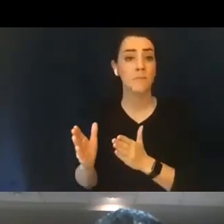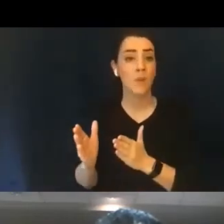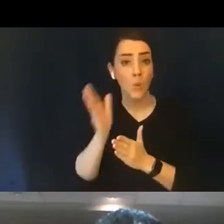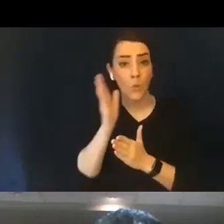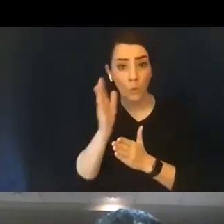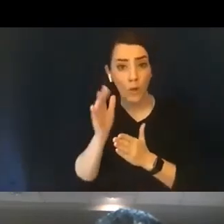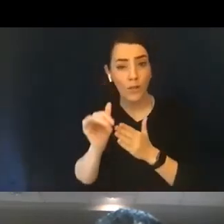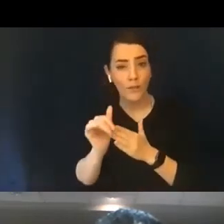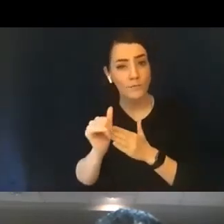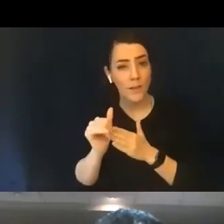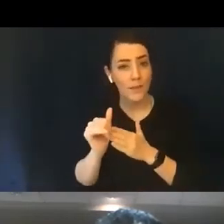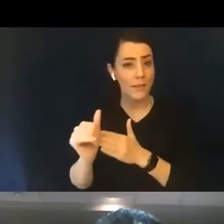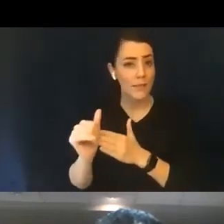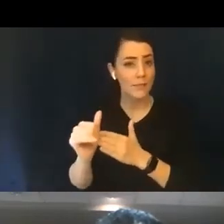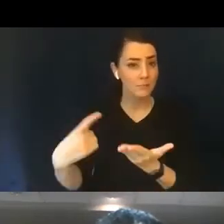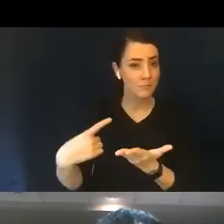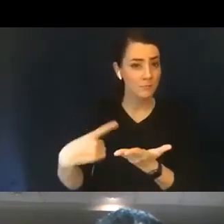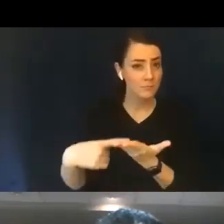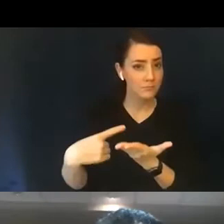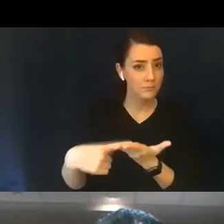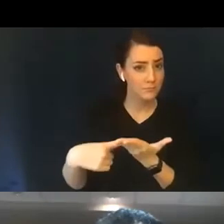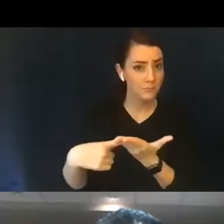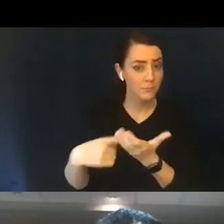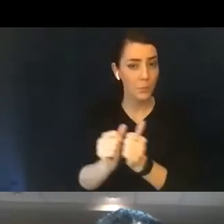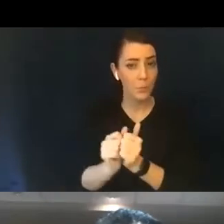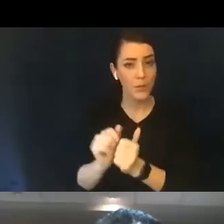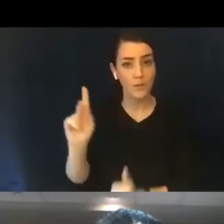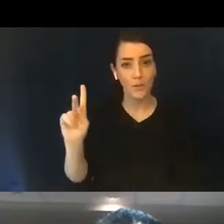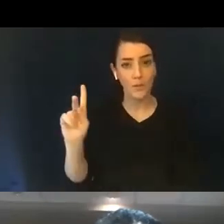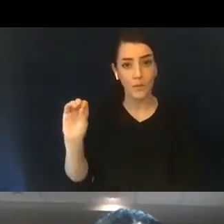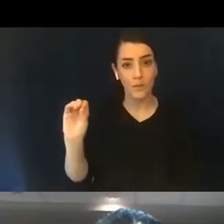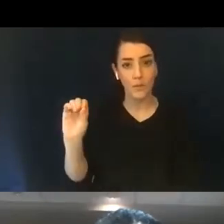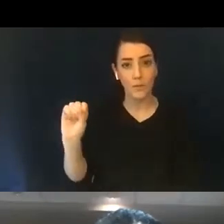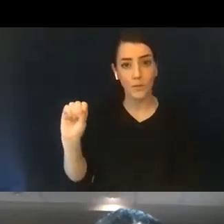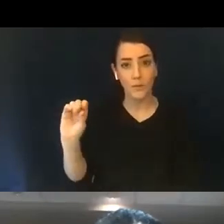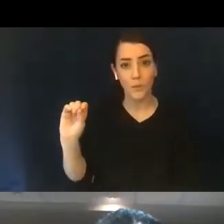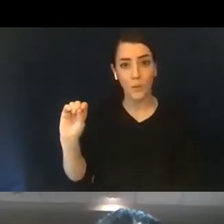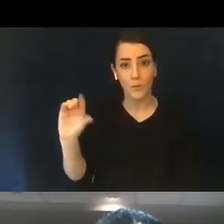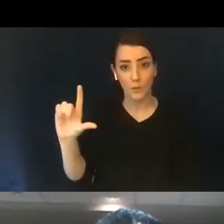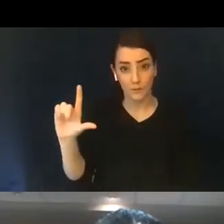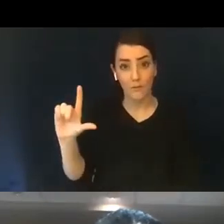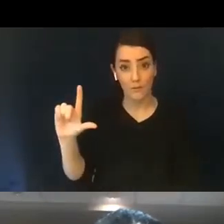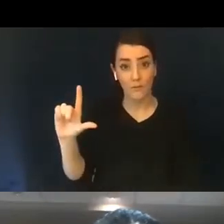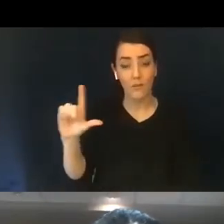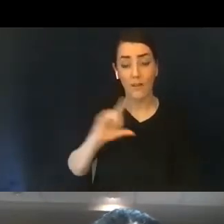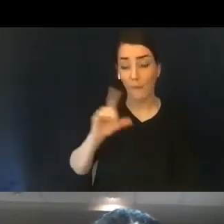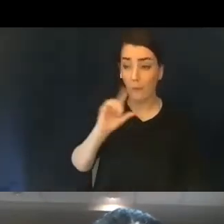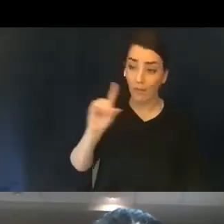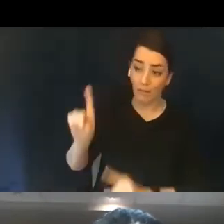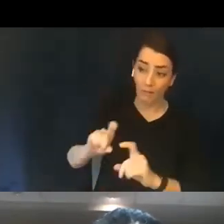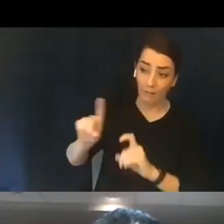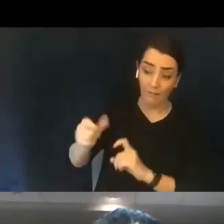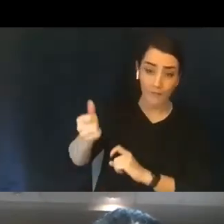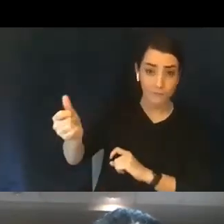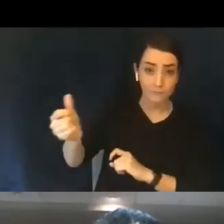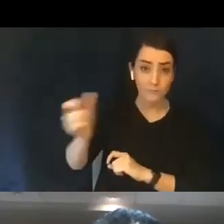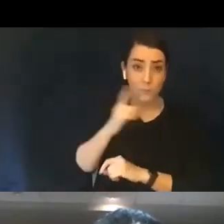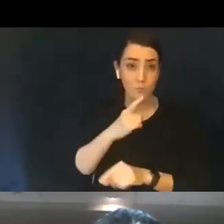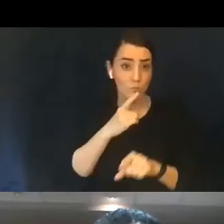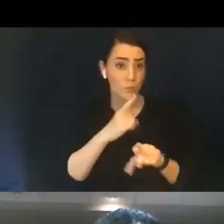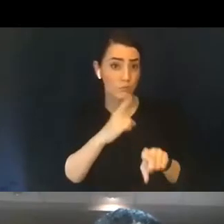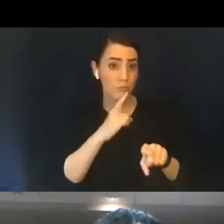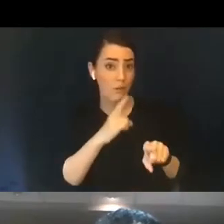Kosol, and so I might offer a few questions and he'll respond, and then hopefully towards the end of the evening we'll have time for